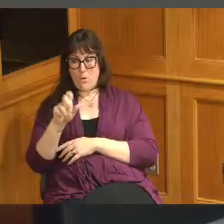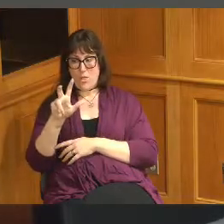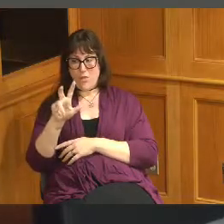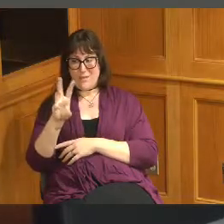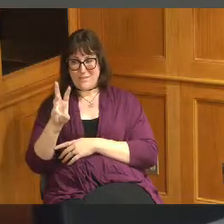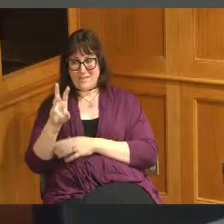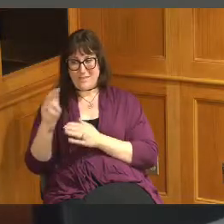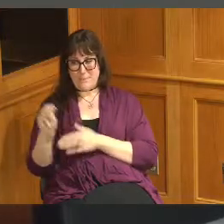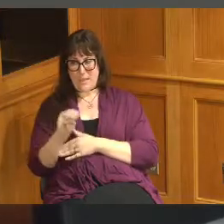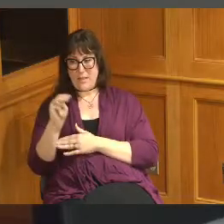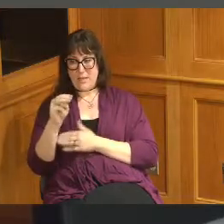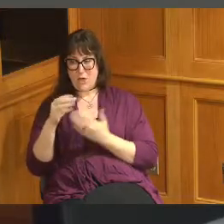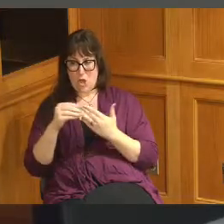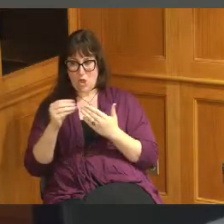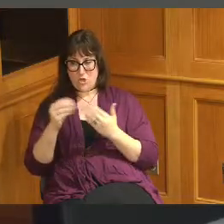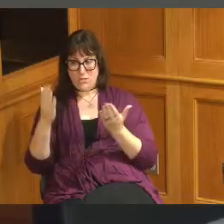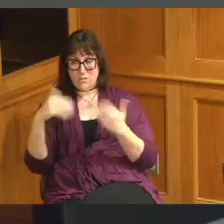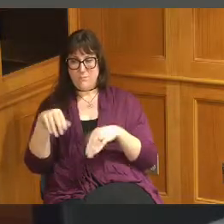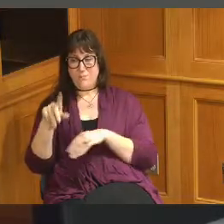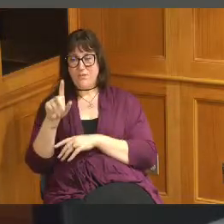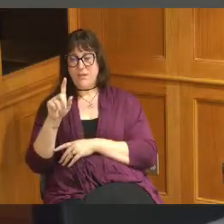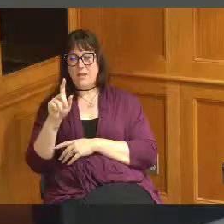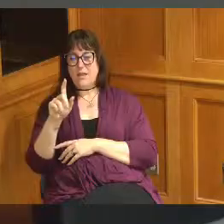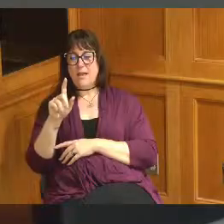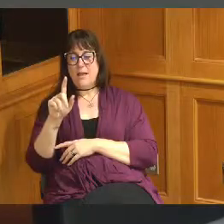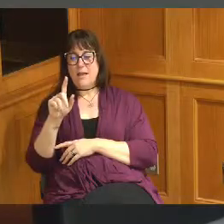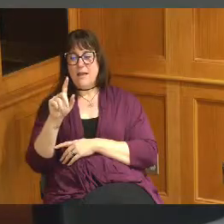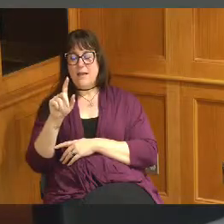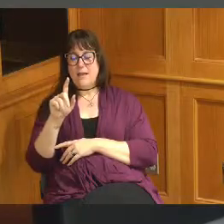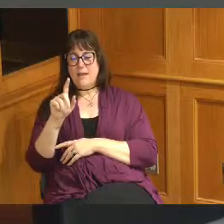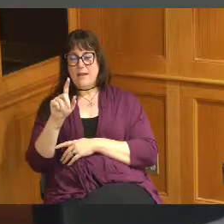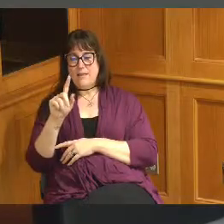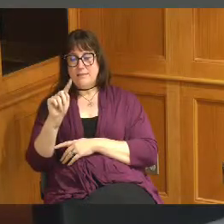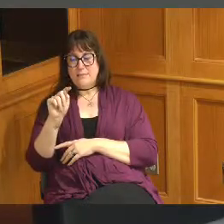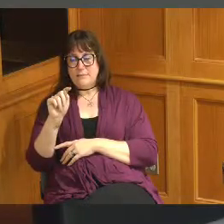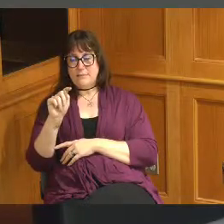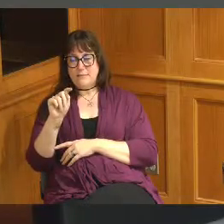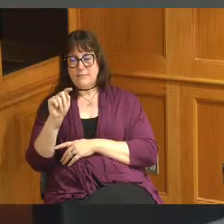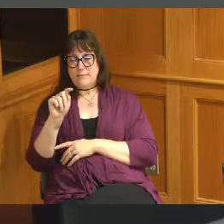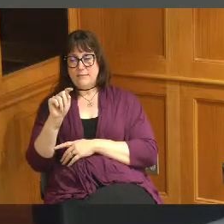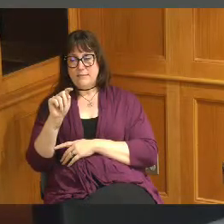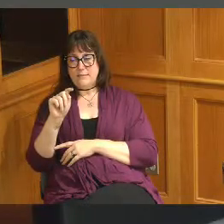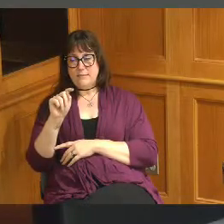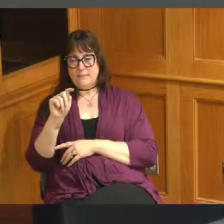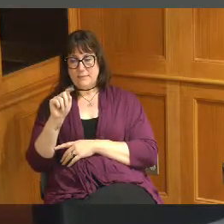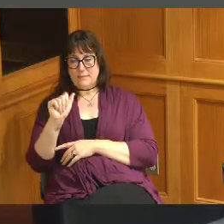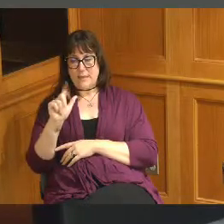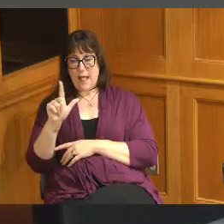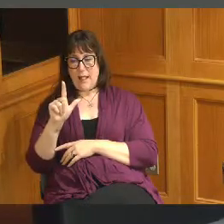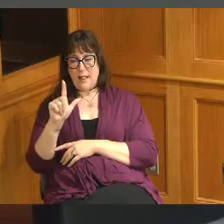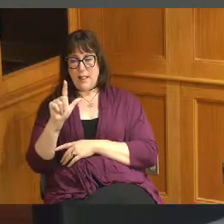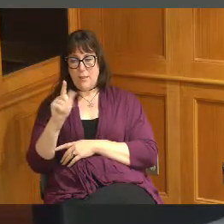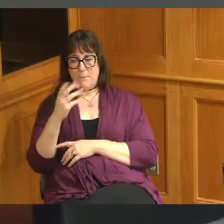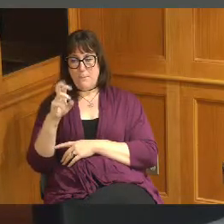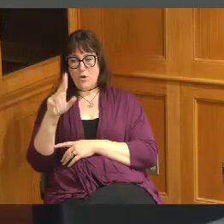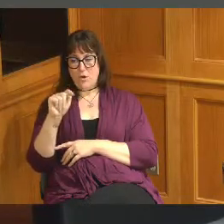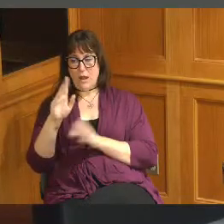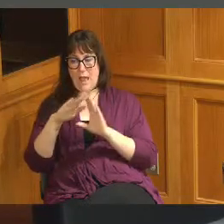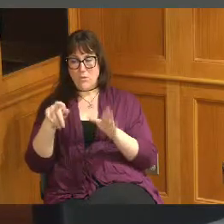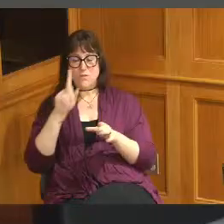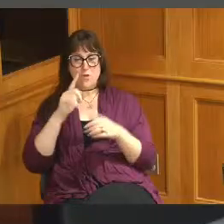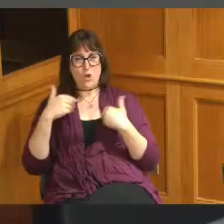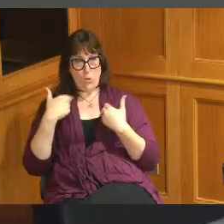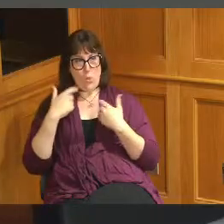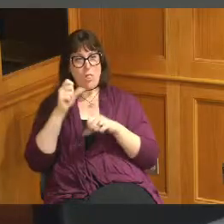million. We have a resolution authorizing an amendment to an agreement with Talbert House for youth employment